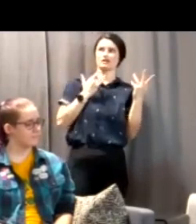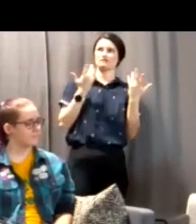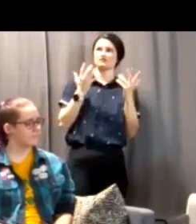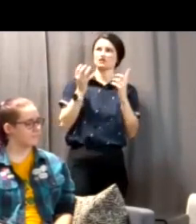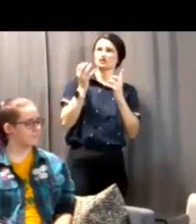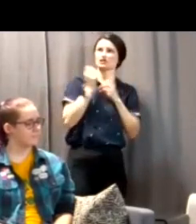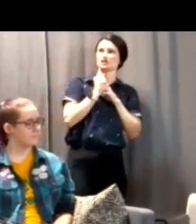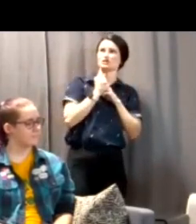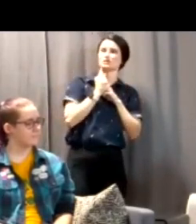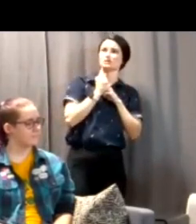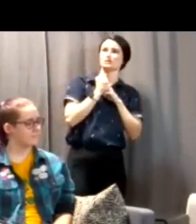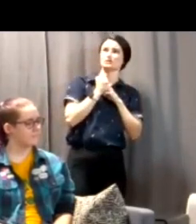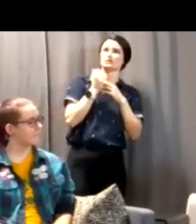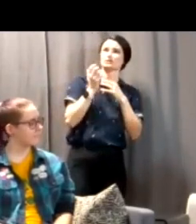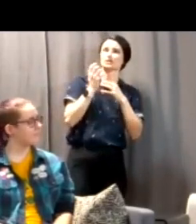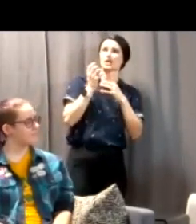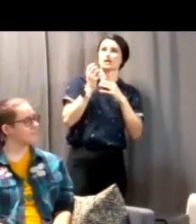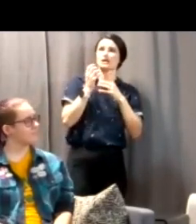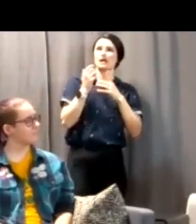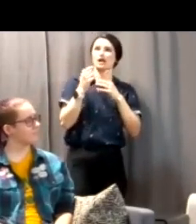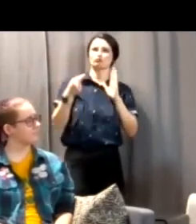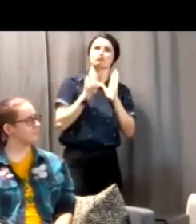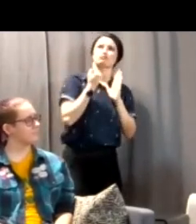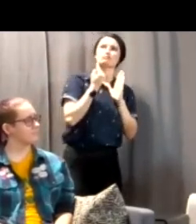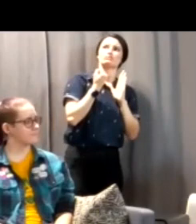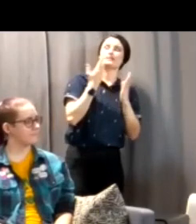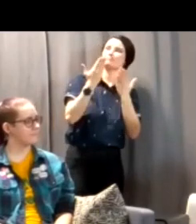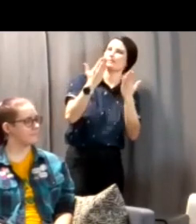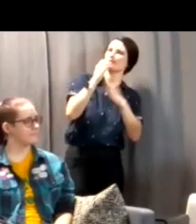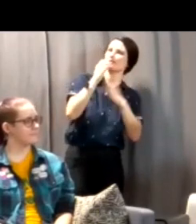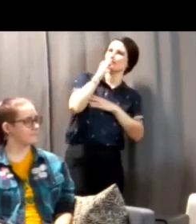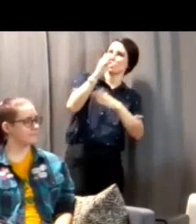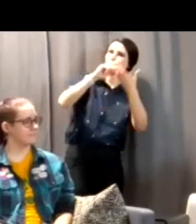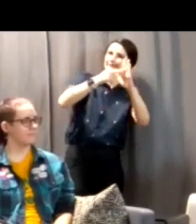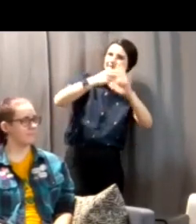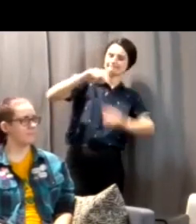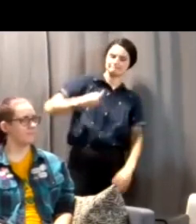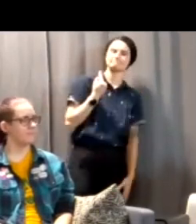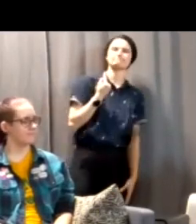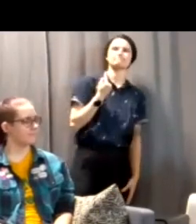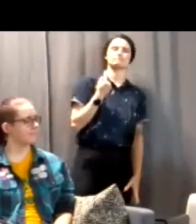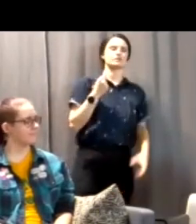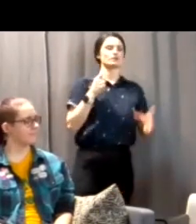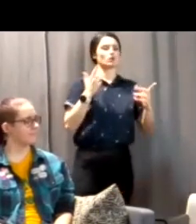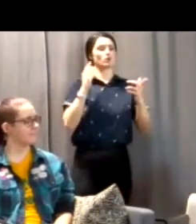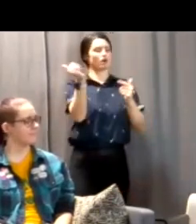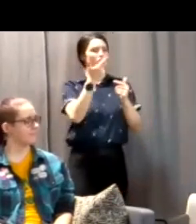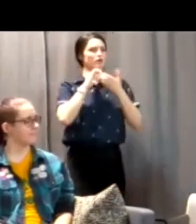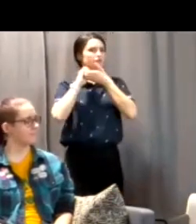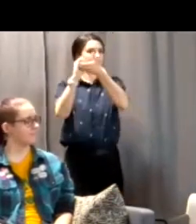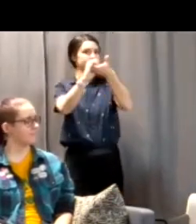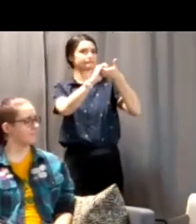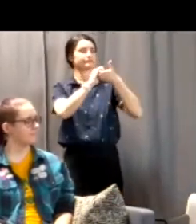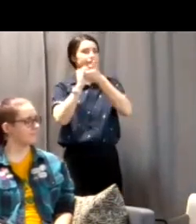not actually be an attack. Like, we're all in this together. And I think certainly right now we have